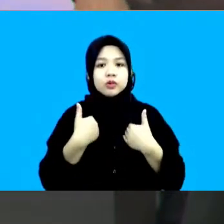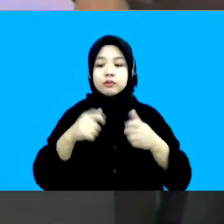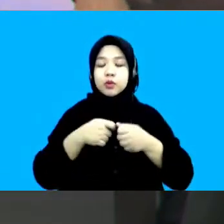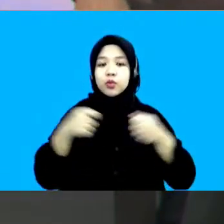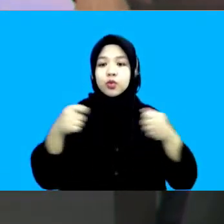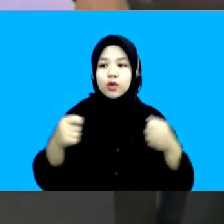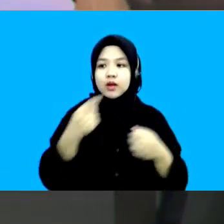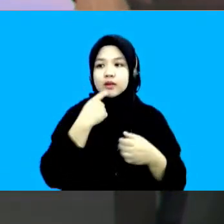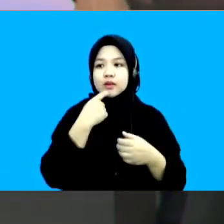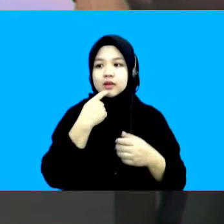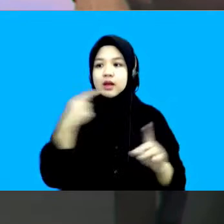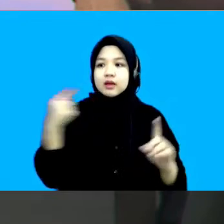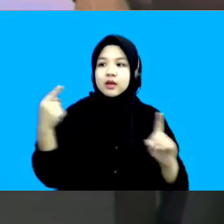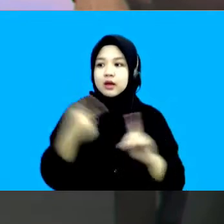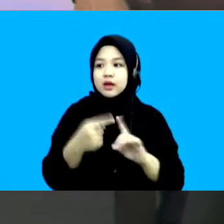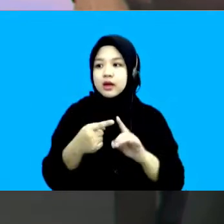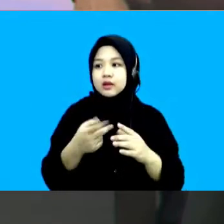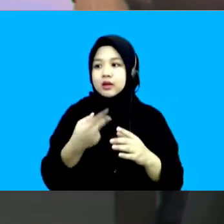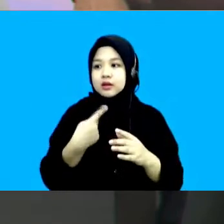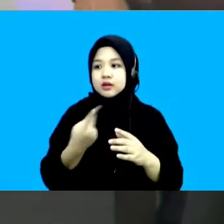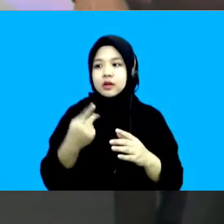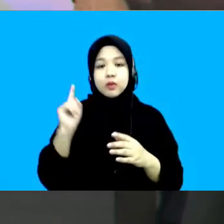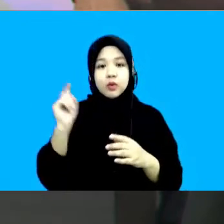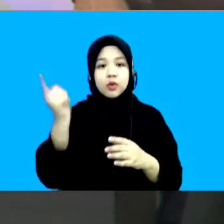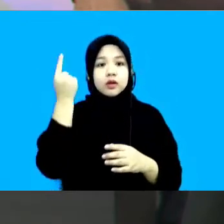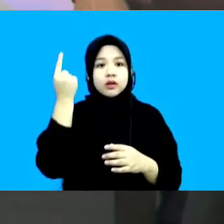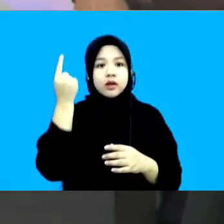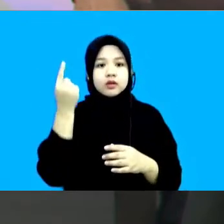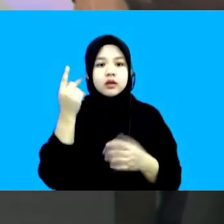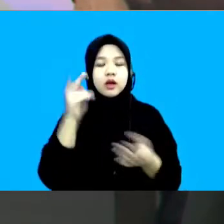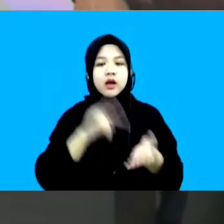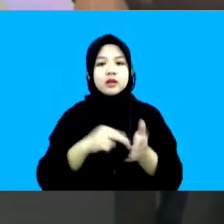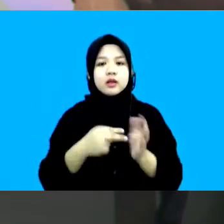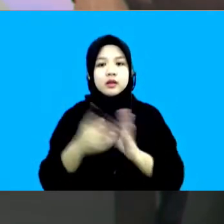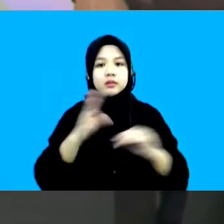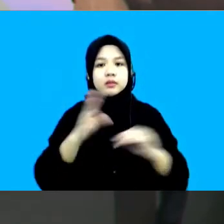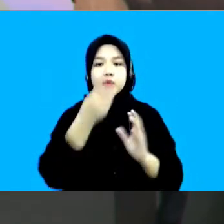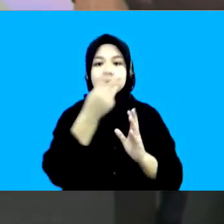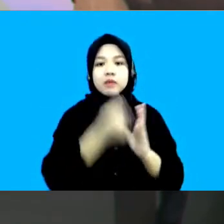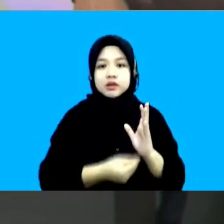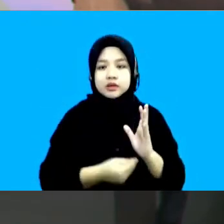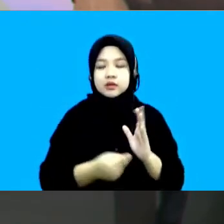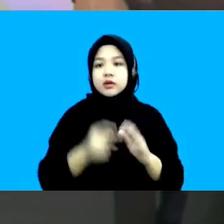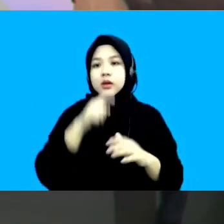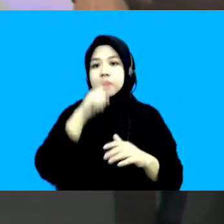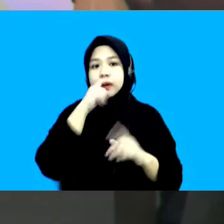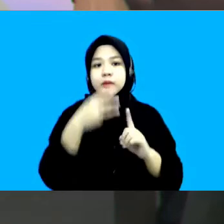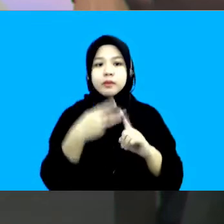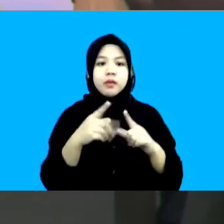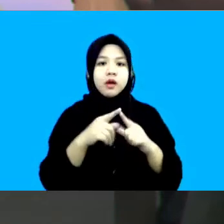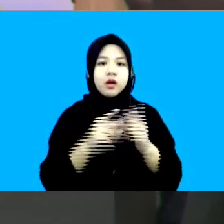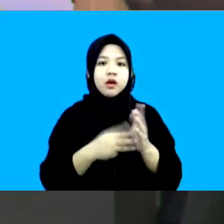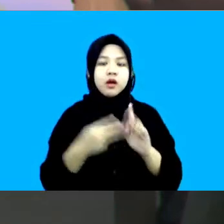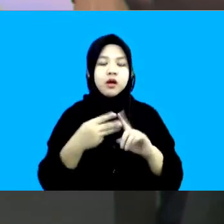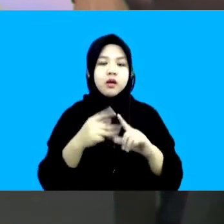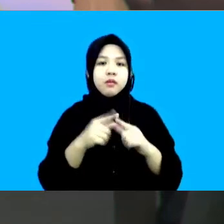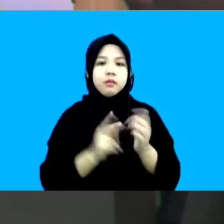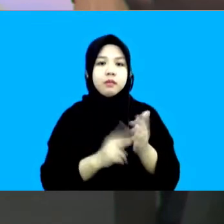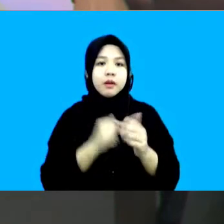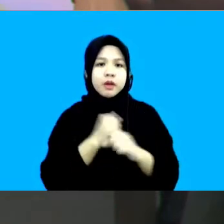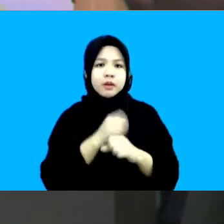we probably more focus on, I've been working a lot on the macro and trade issue, mostly focus on